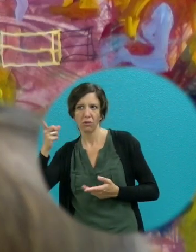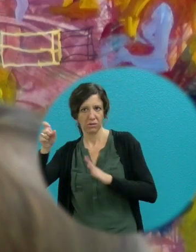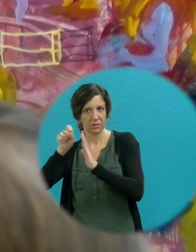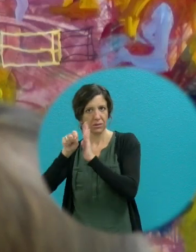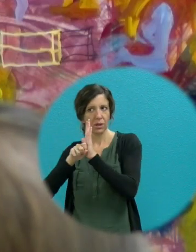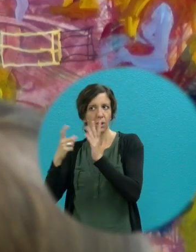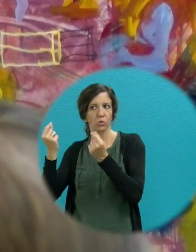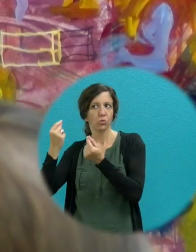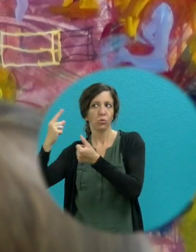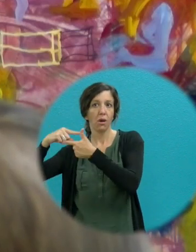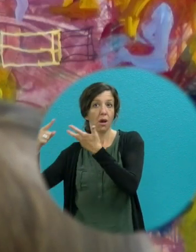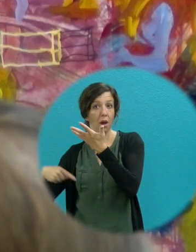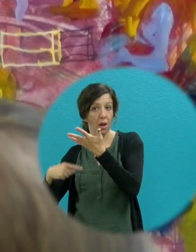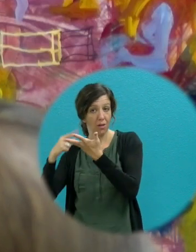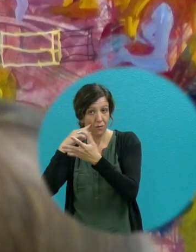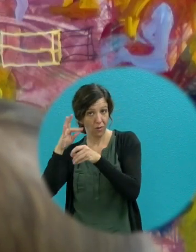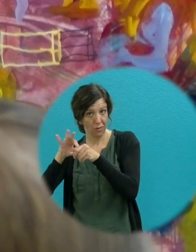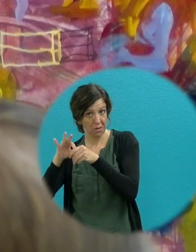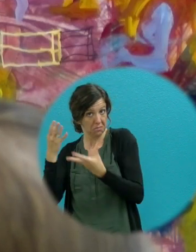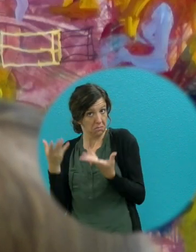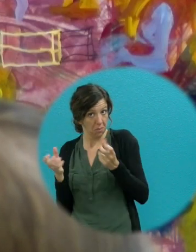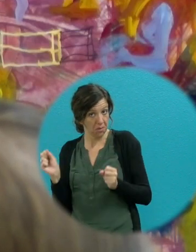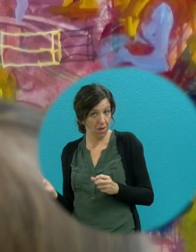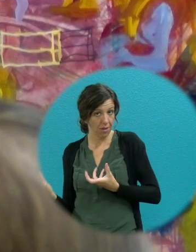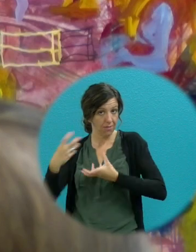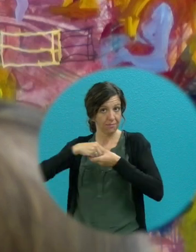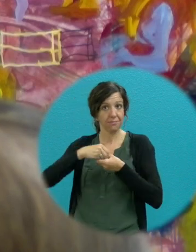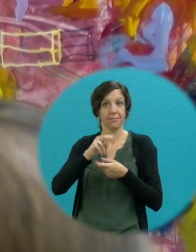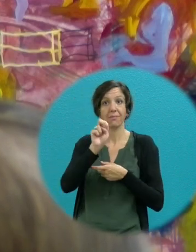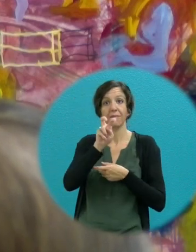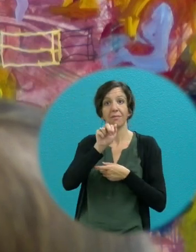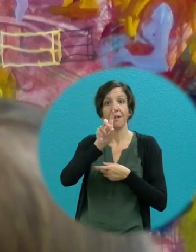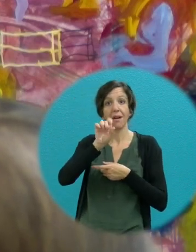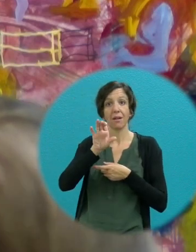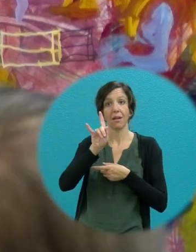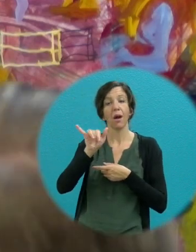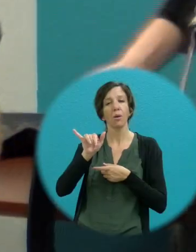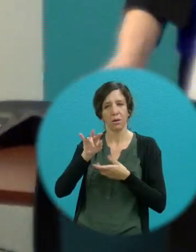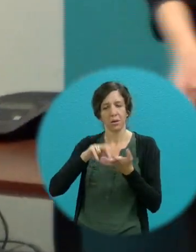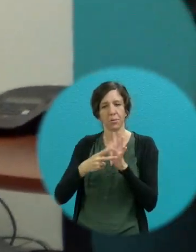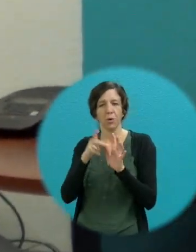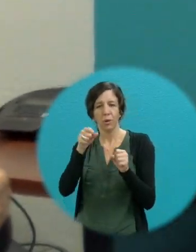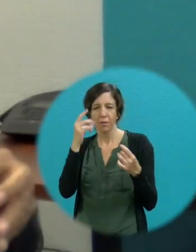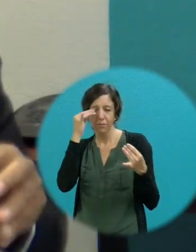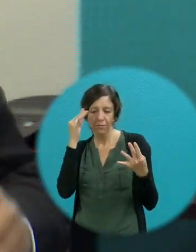here? And then we can kind of mold that over, but it gives us enough time to kind of bounce back and forth.